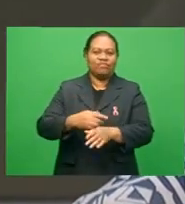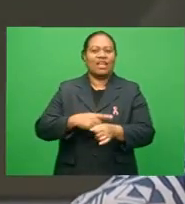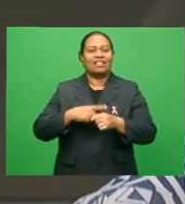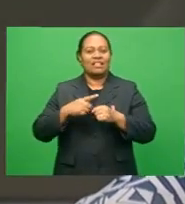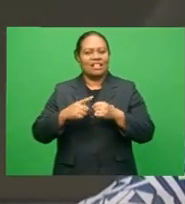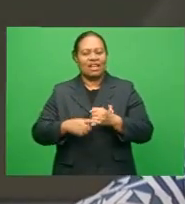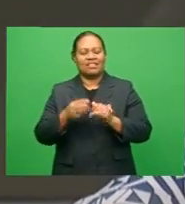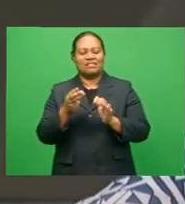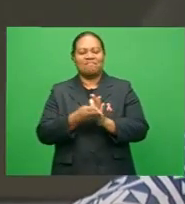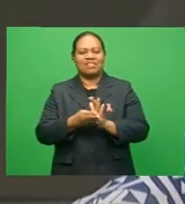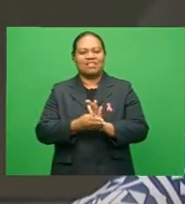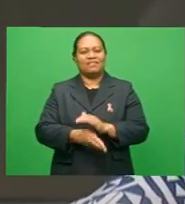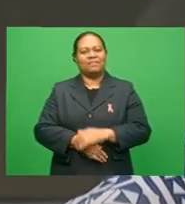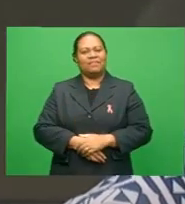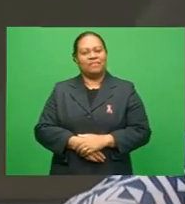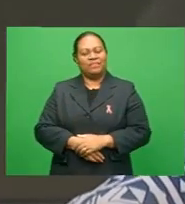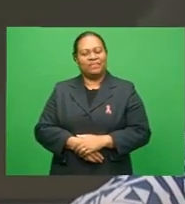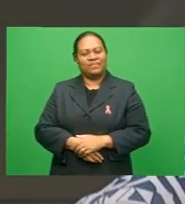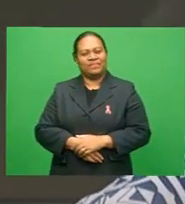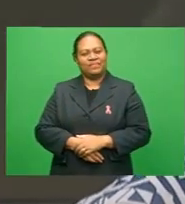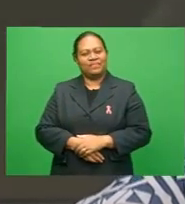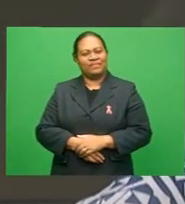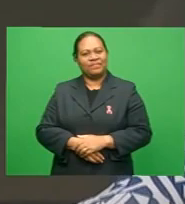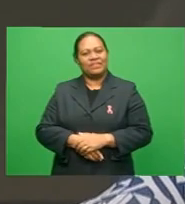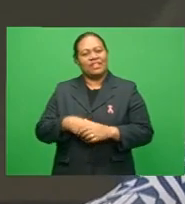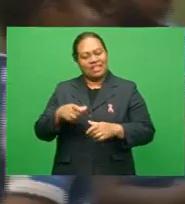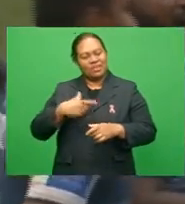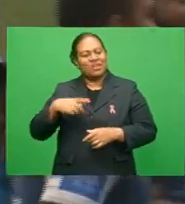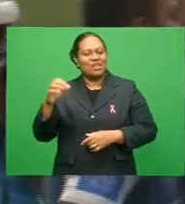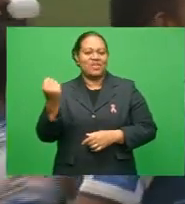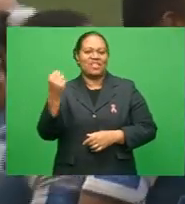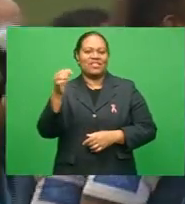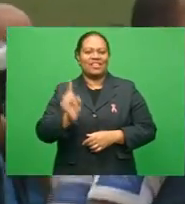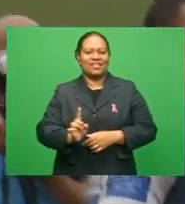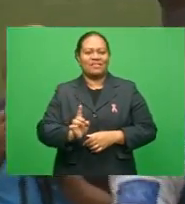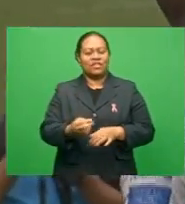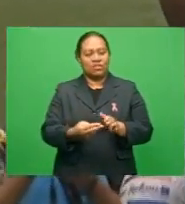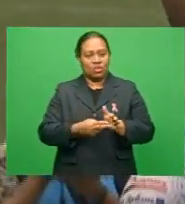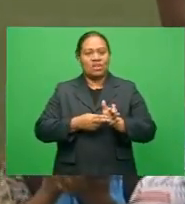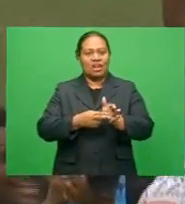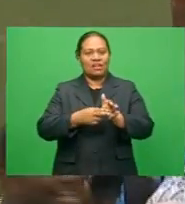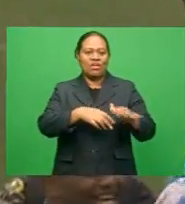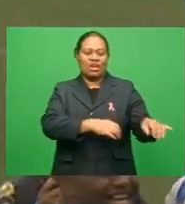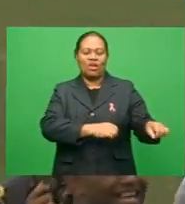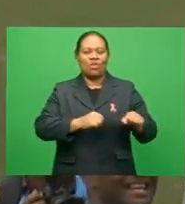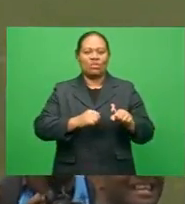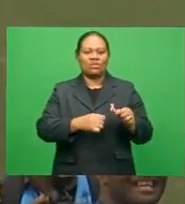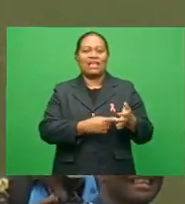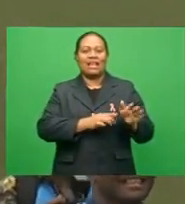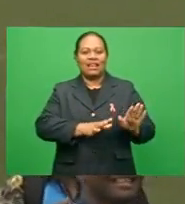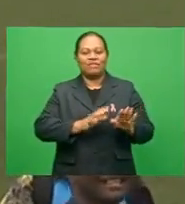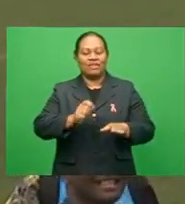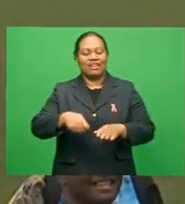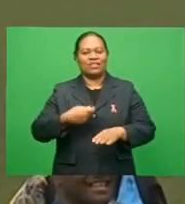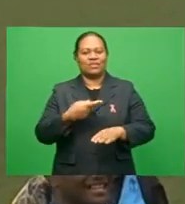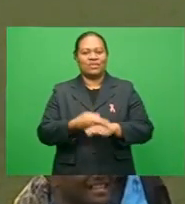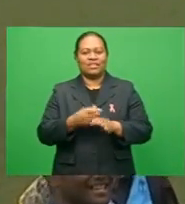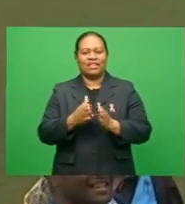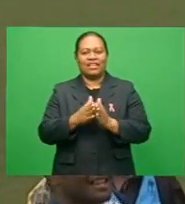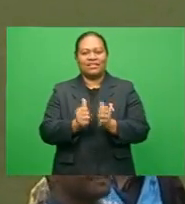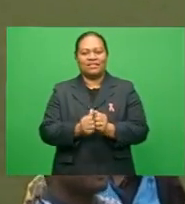last minute. And I think that's what cost us the win today. Nandi will host Tailevu next weekend. Aquila